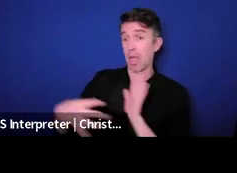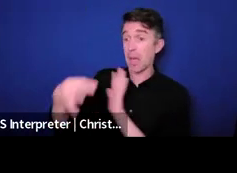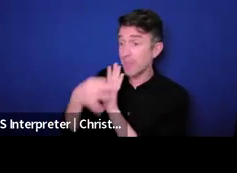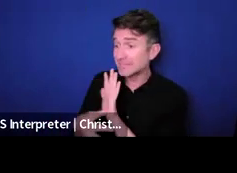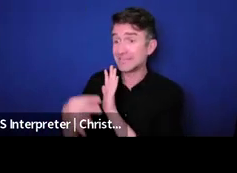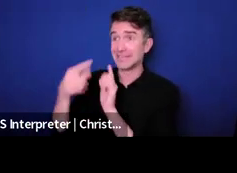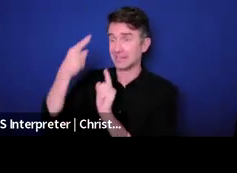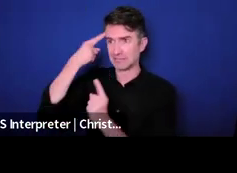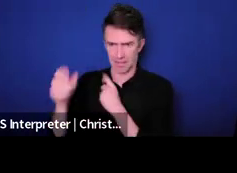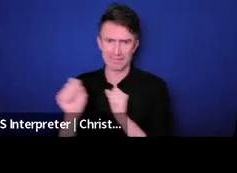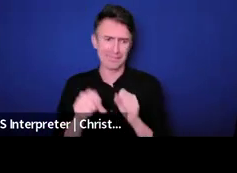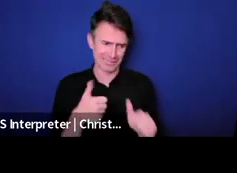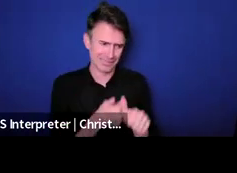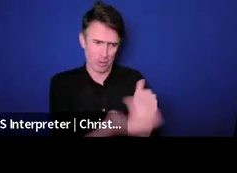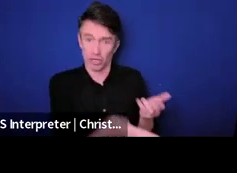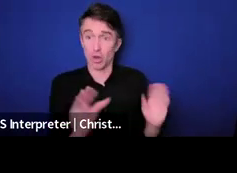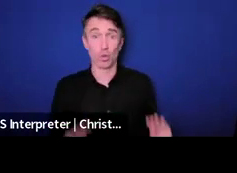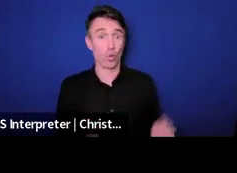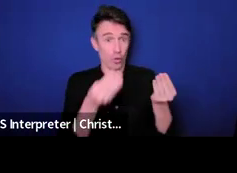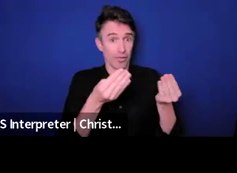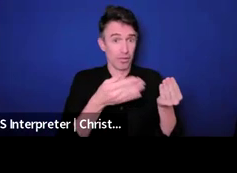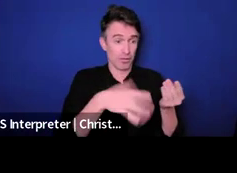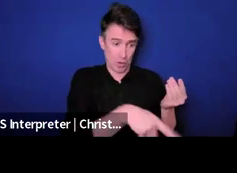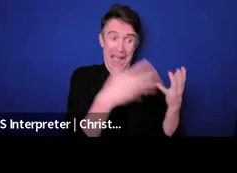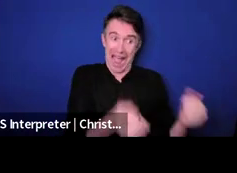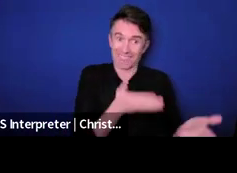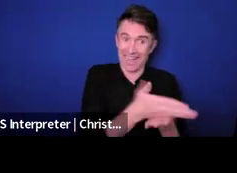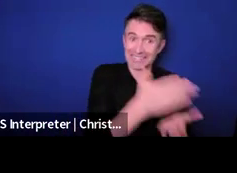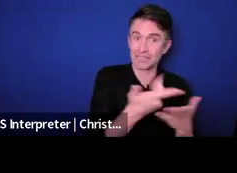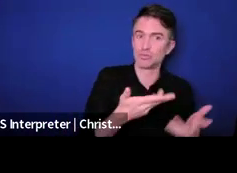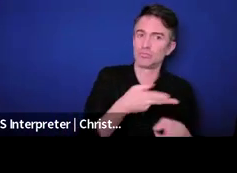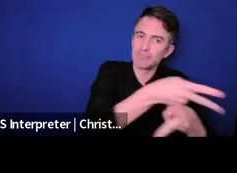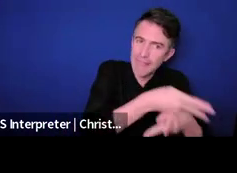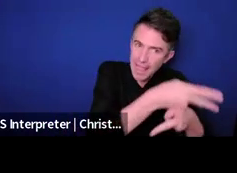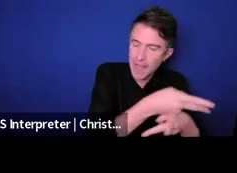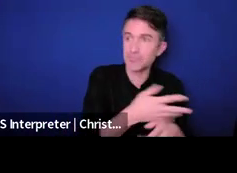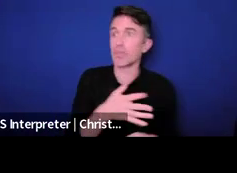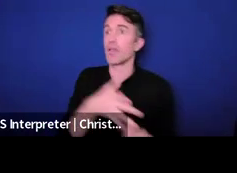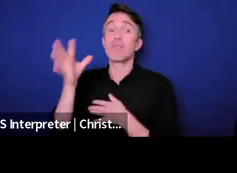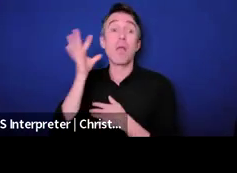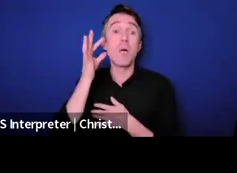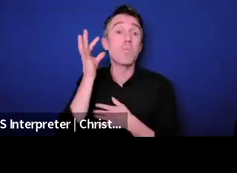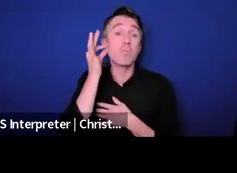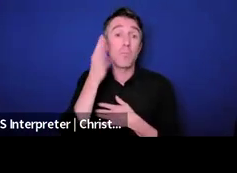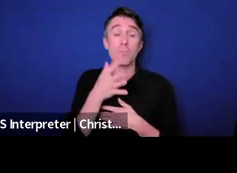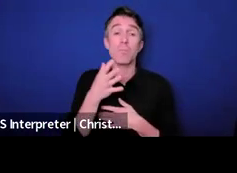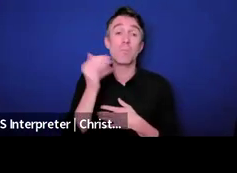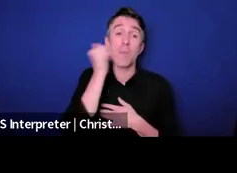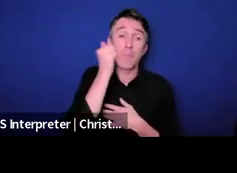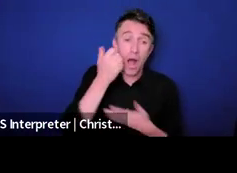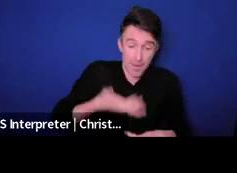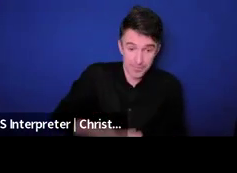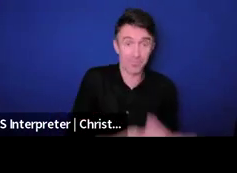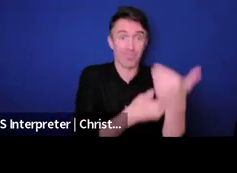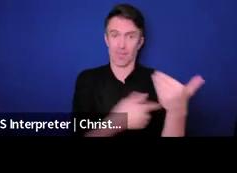of the maternity benefits, etc., as basic social security guarantees, right? So there is a strong linkage